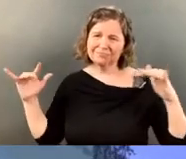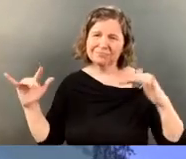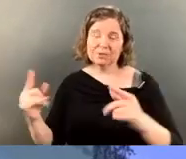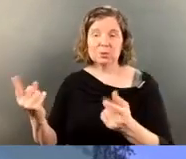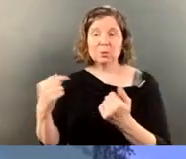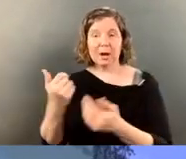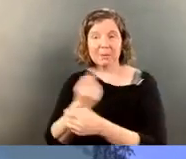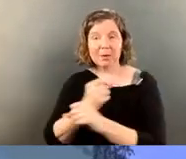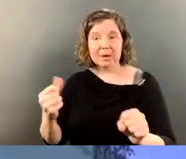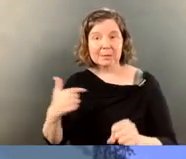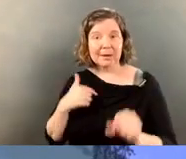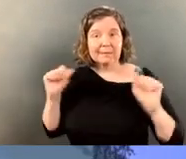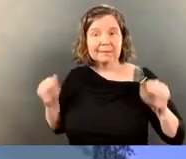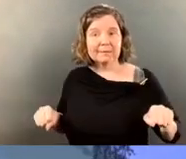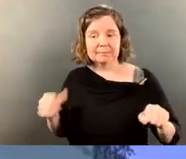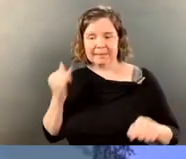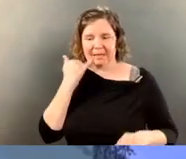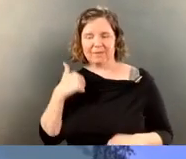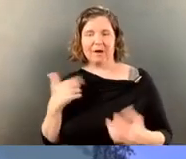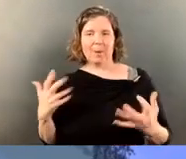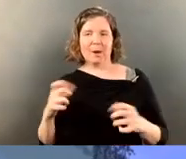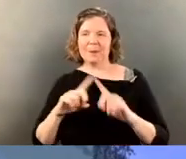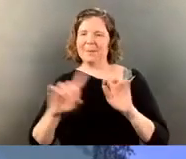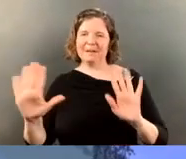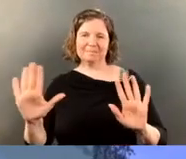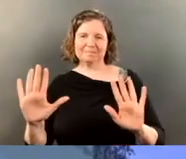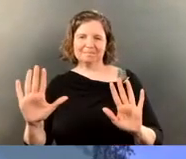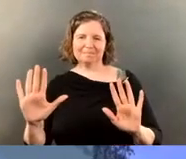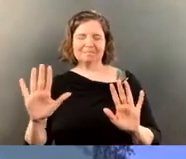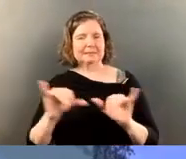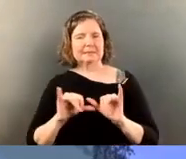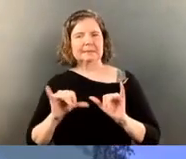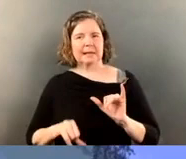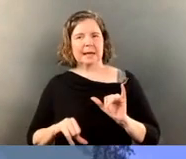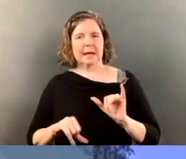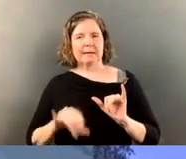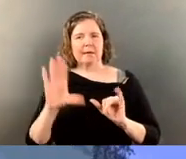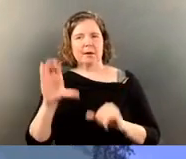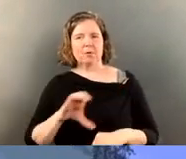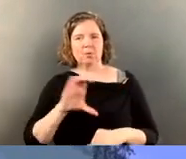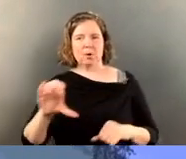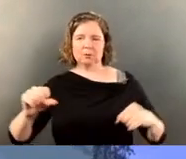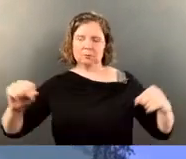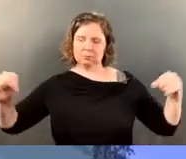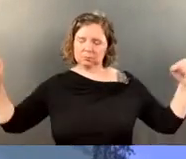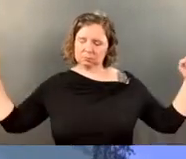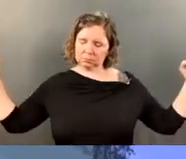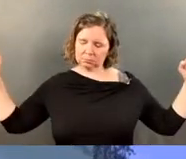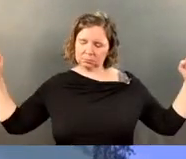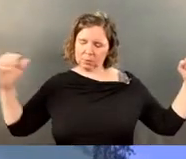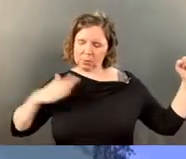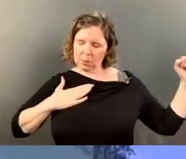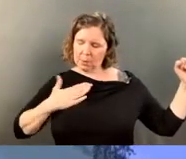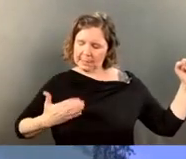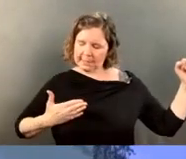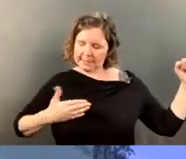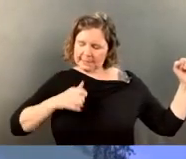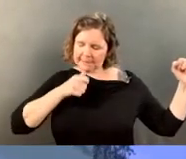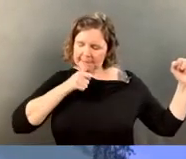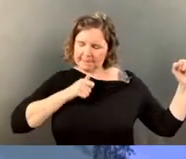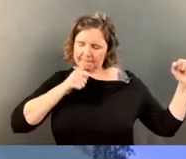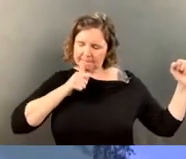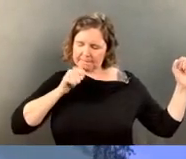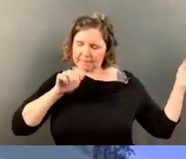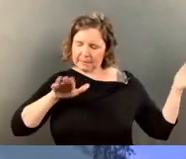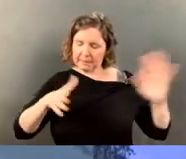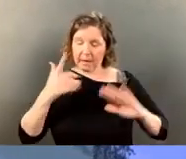a legion of angels to come and rescue me if I wanted? But he stayed there on that cross willingly and died for us. And